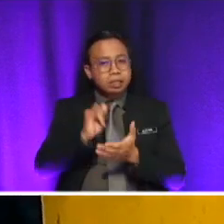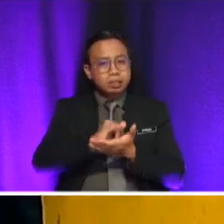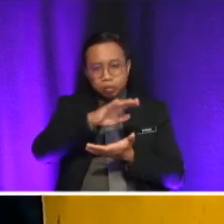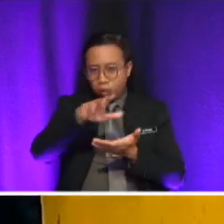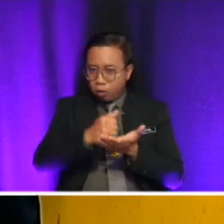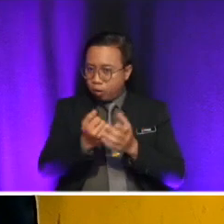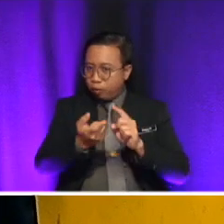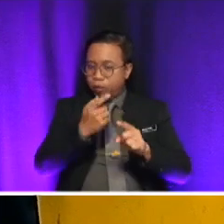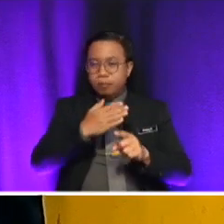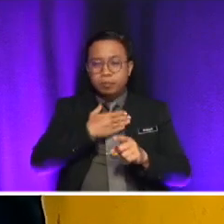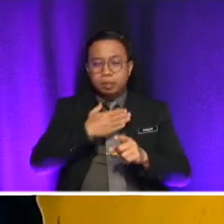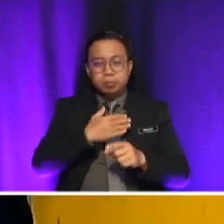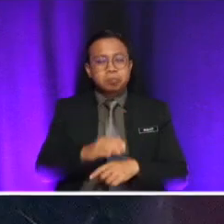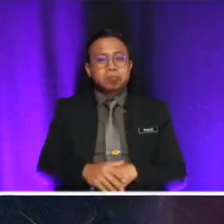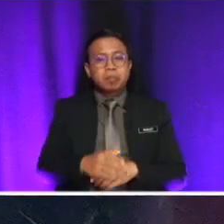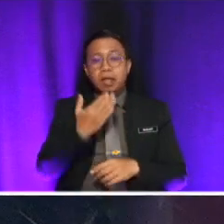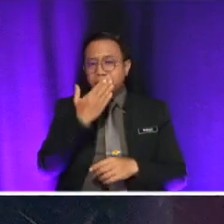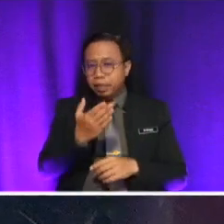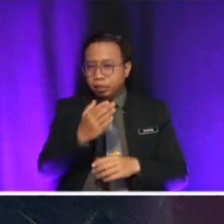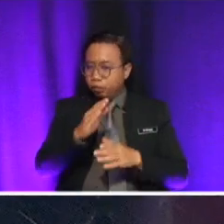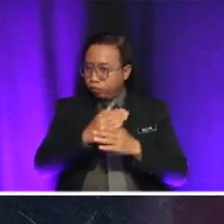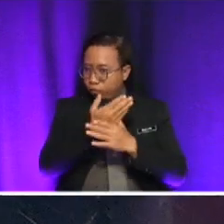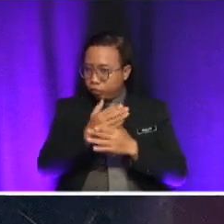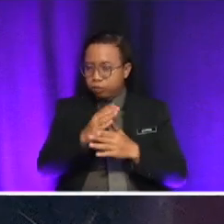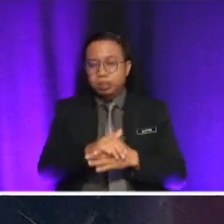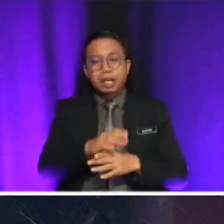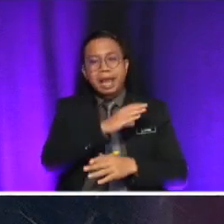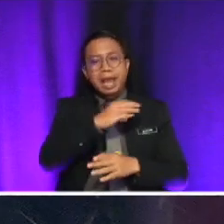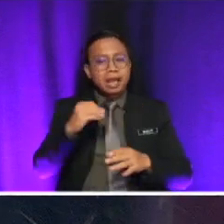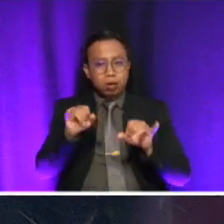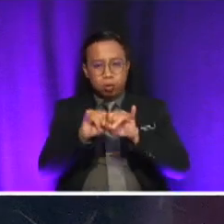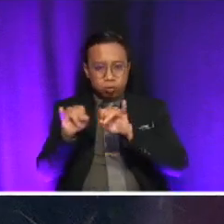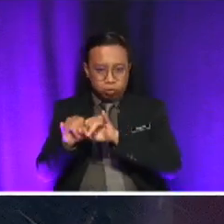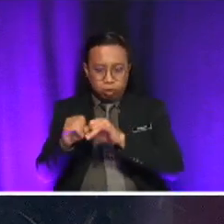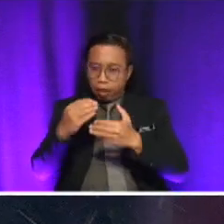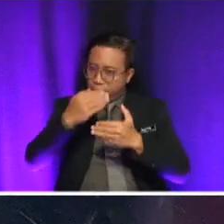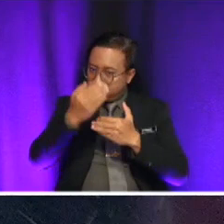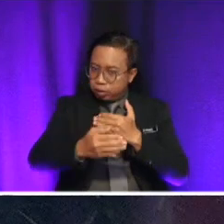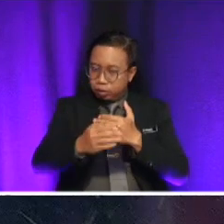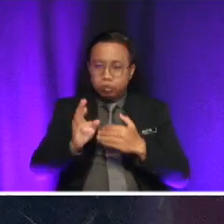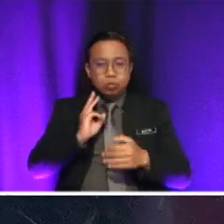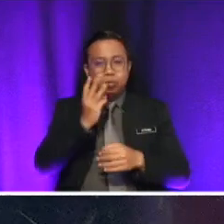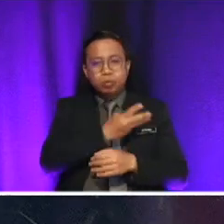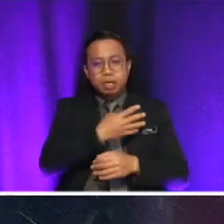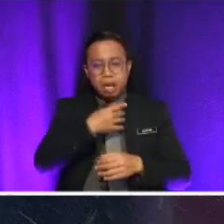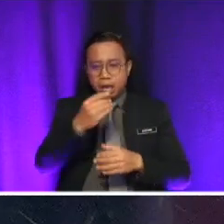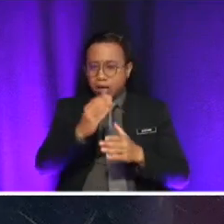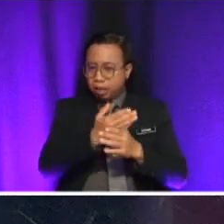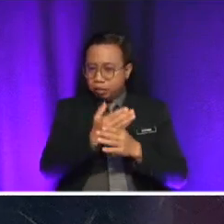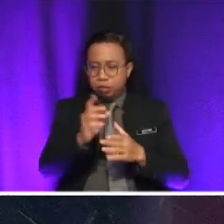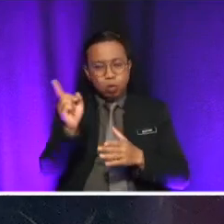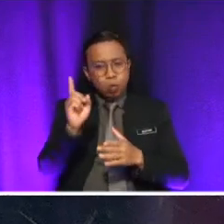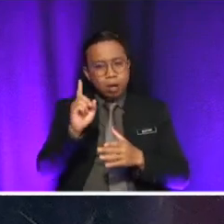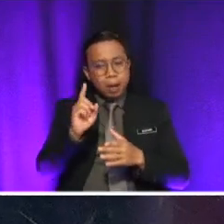me, Shafika. Mr. Mohana, thank you so much for sharing it with us. And also, after this, we also would like to share where